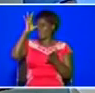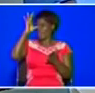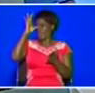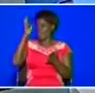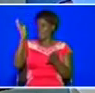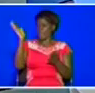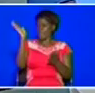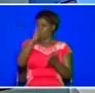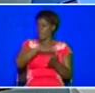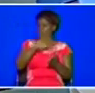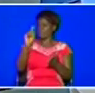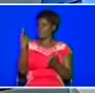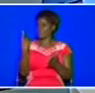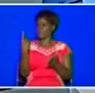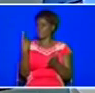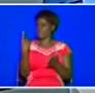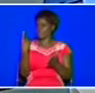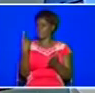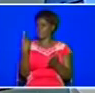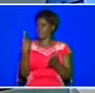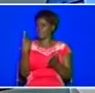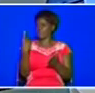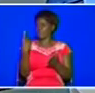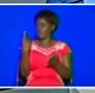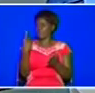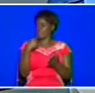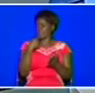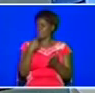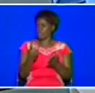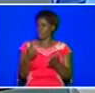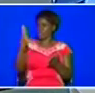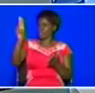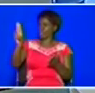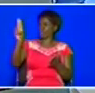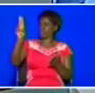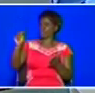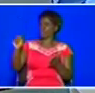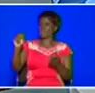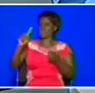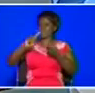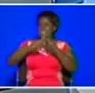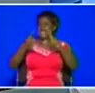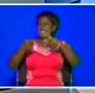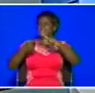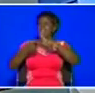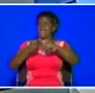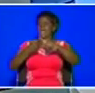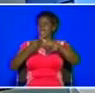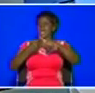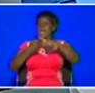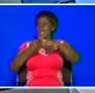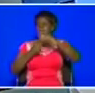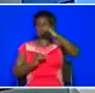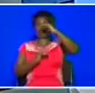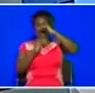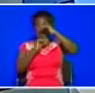back to the first one, they talk about, and we've always mentioned this UN benchmark that says the optimum police